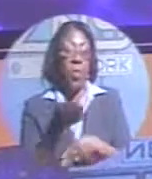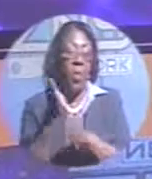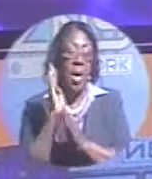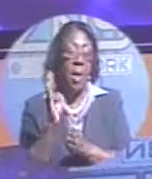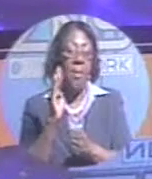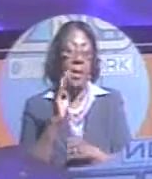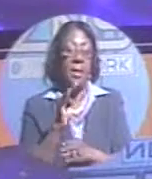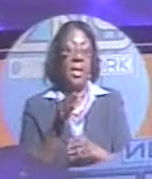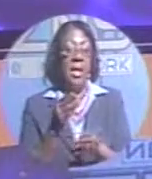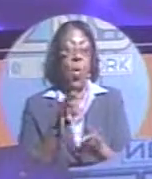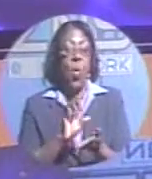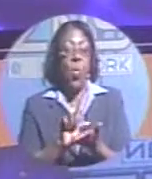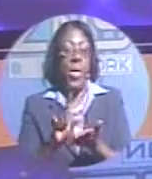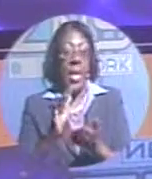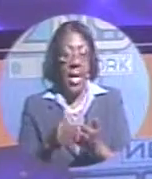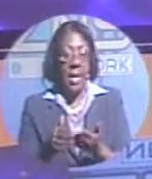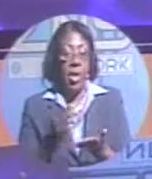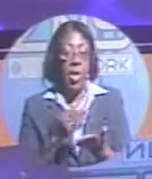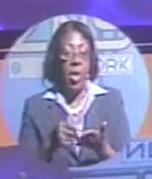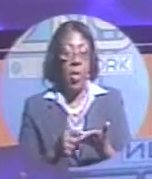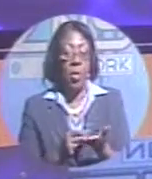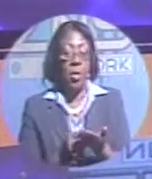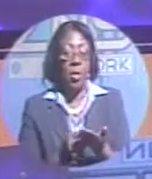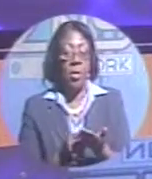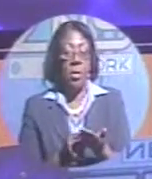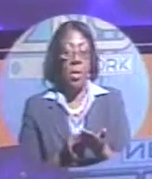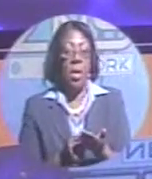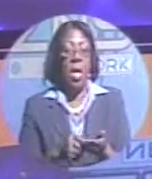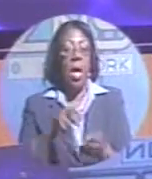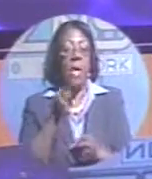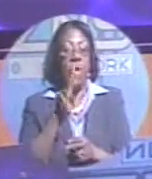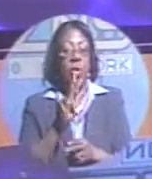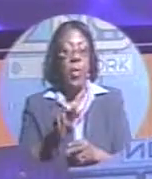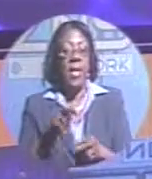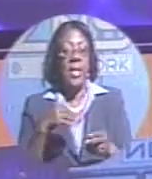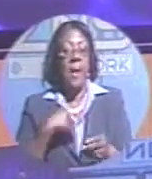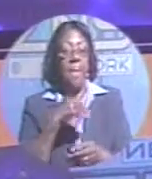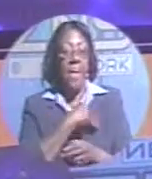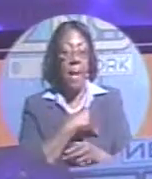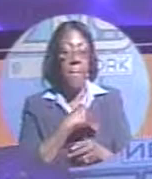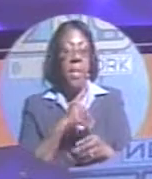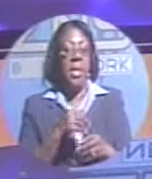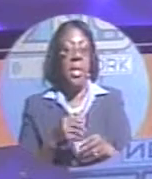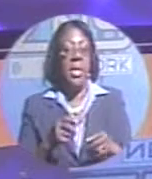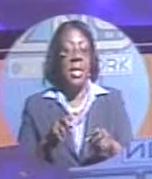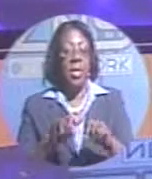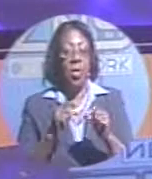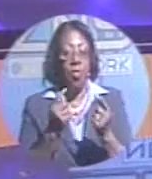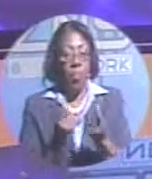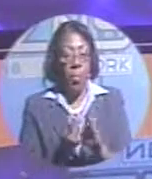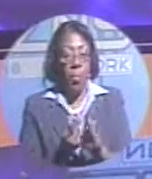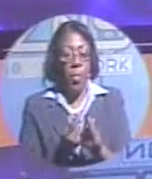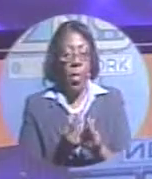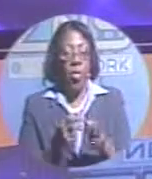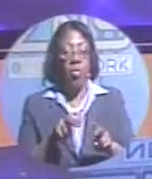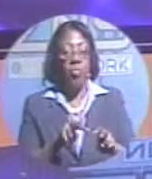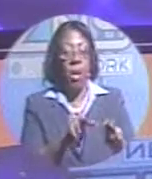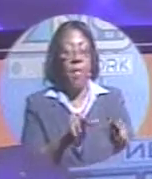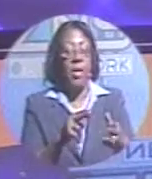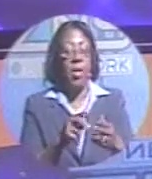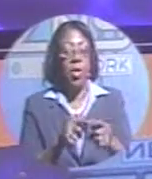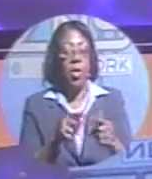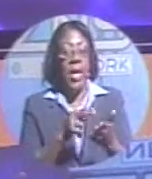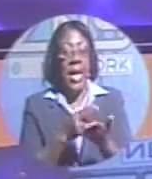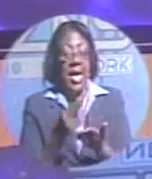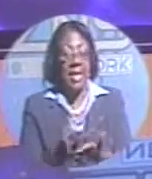LaDawn Davis, and as always, it's great to have you joining us. A 20-member strong delegation led by the private sector is traveling to Haiti